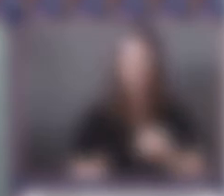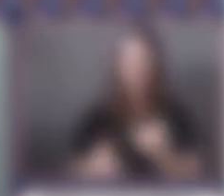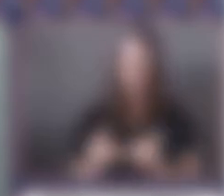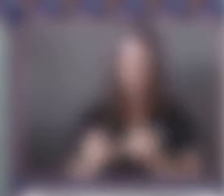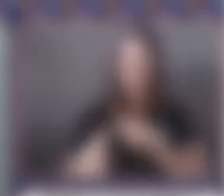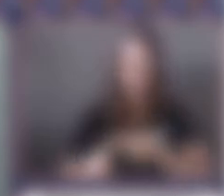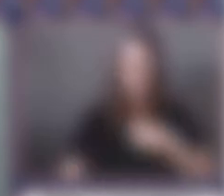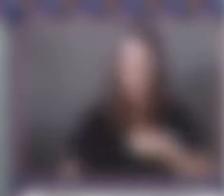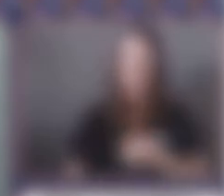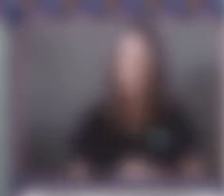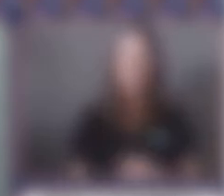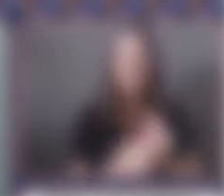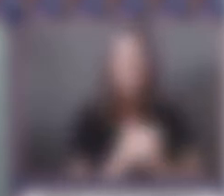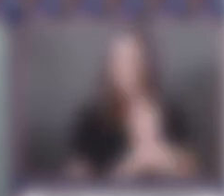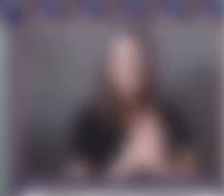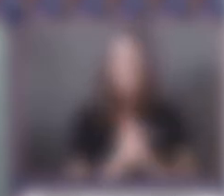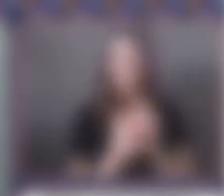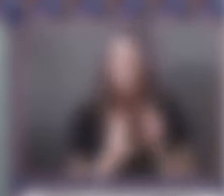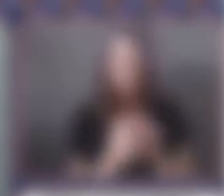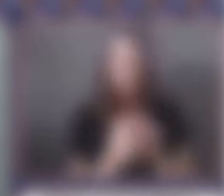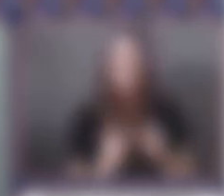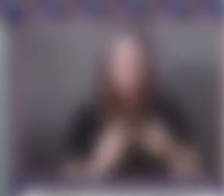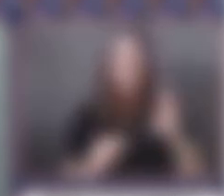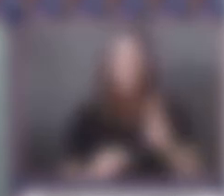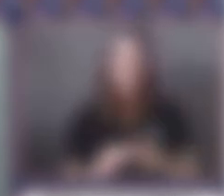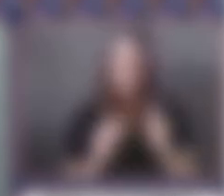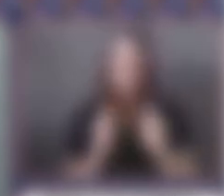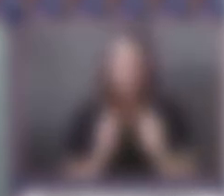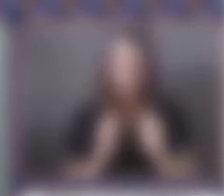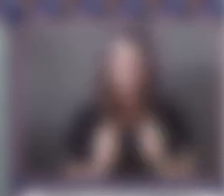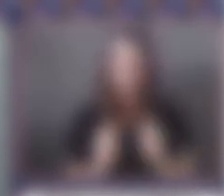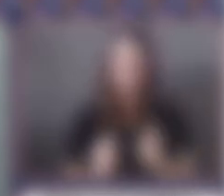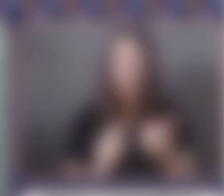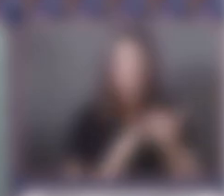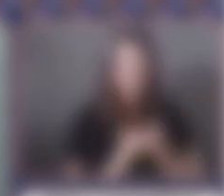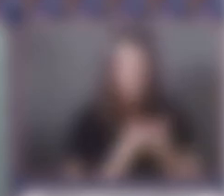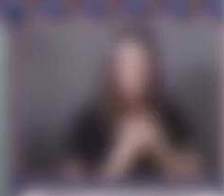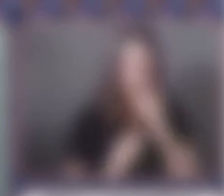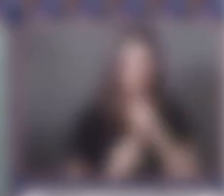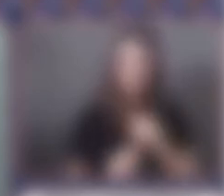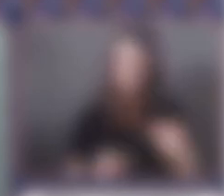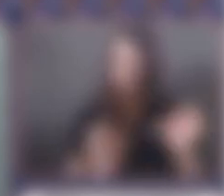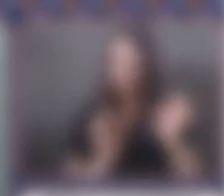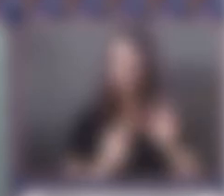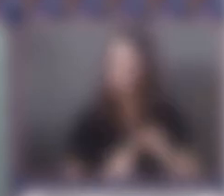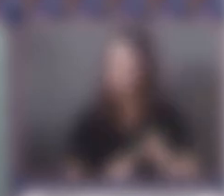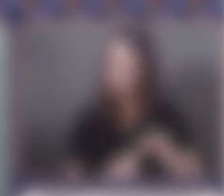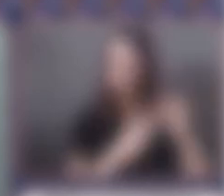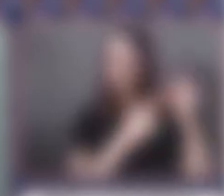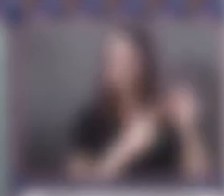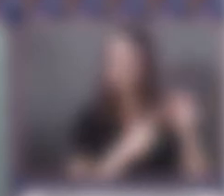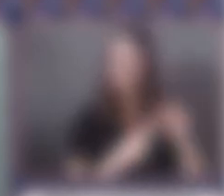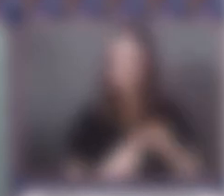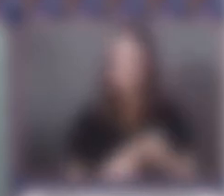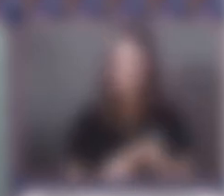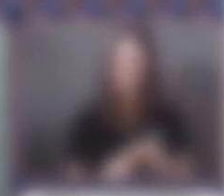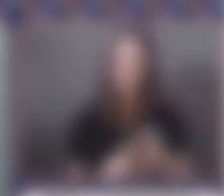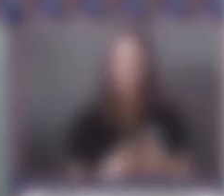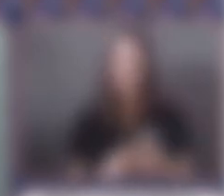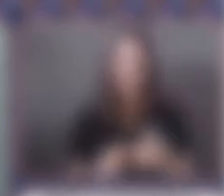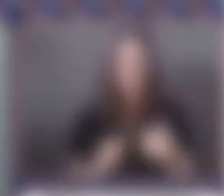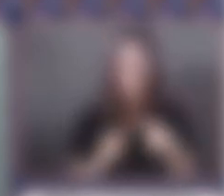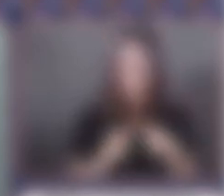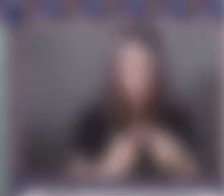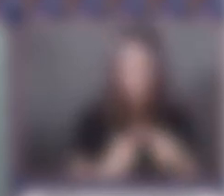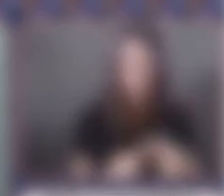intervention pathway can receive a unique planning experience and funding outcomes which will ensure that they will receive evidence-based